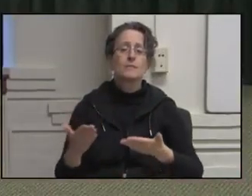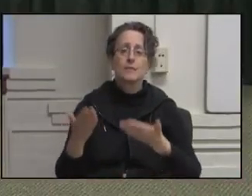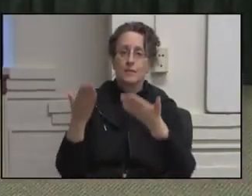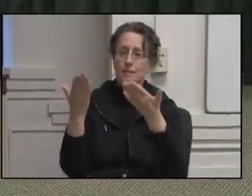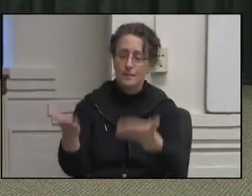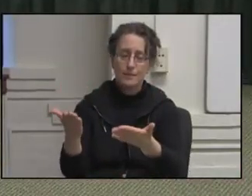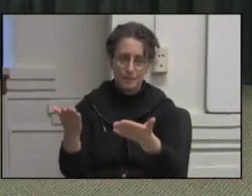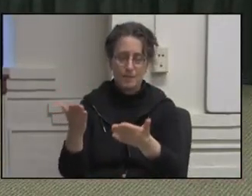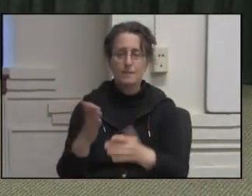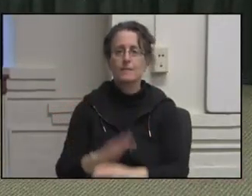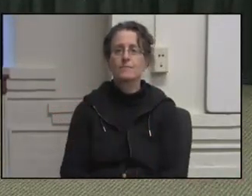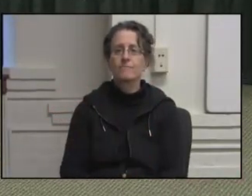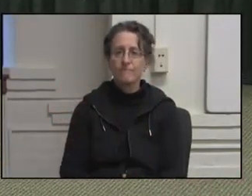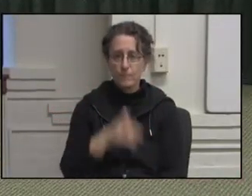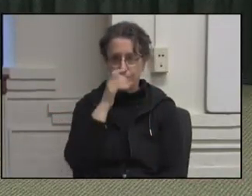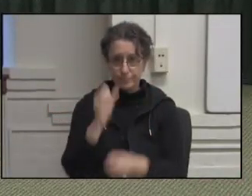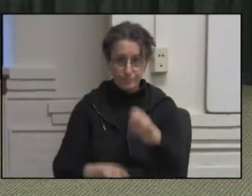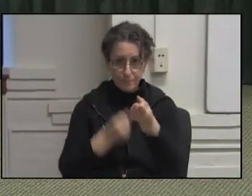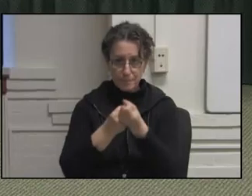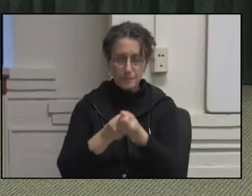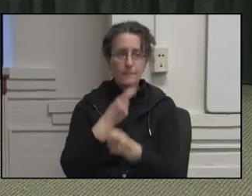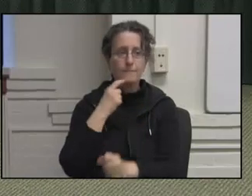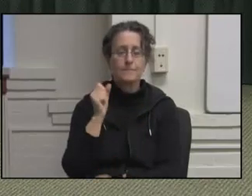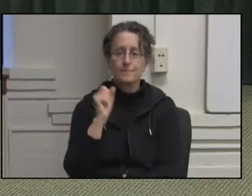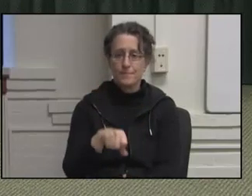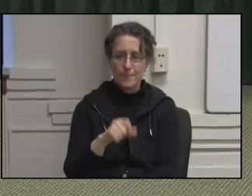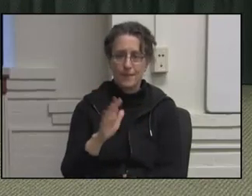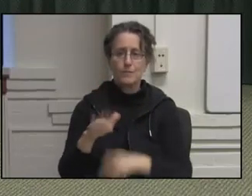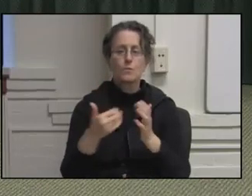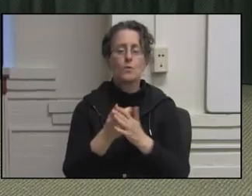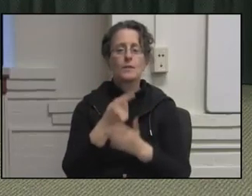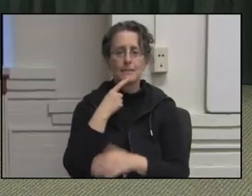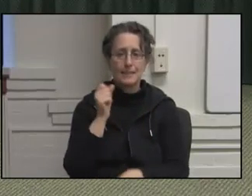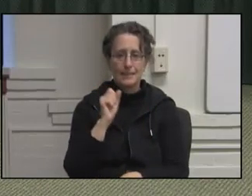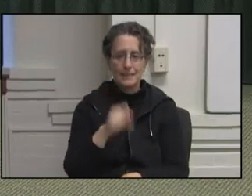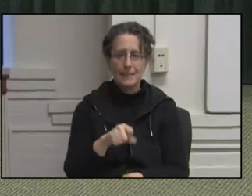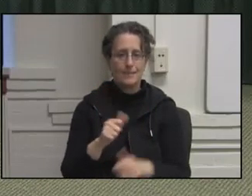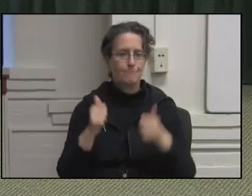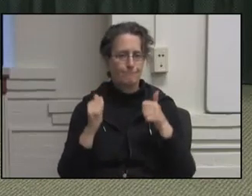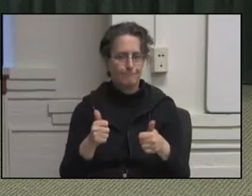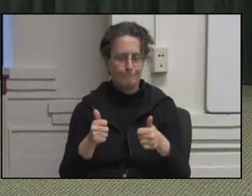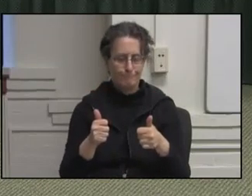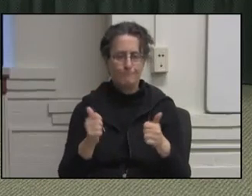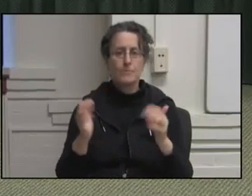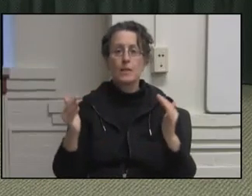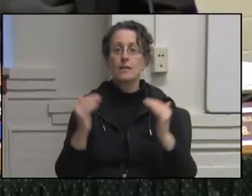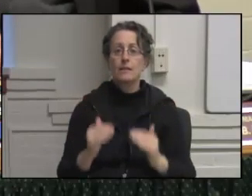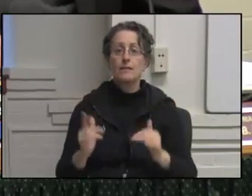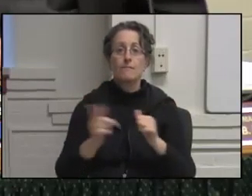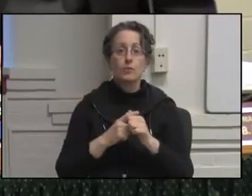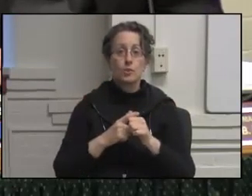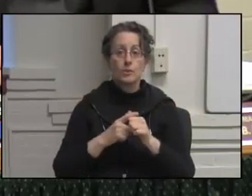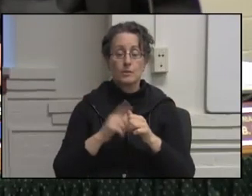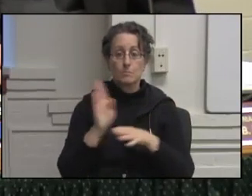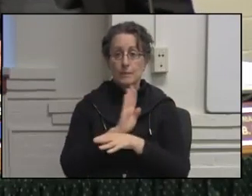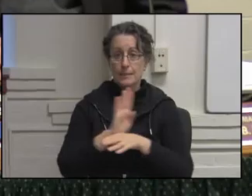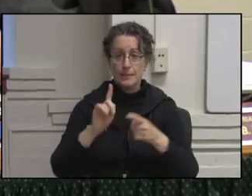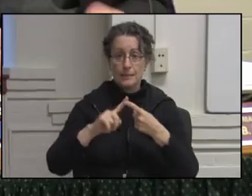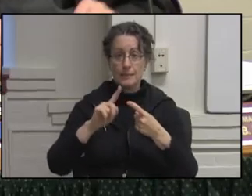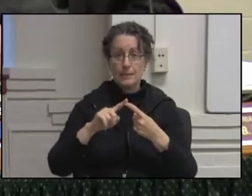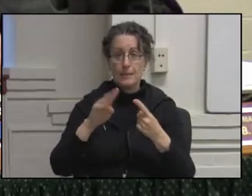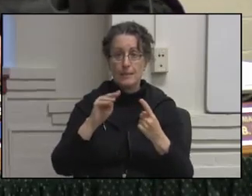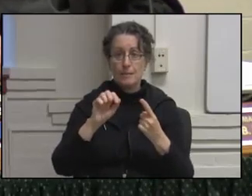Keep it rolling. All those in favor, please say aye. Aye. Excellent. Okay, with our first topic up being the Main